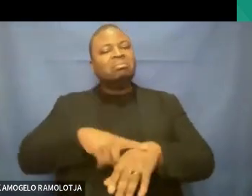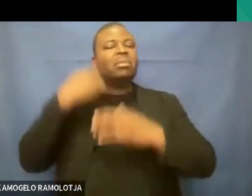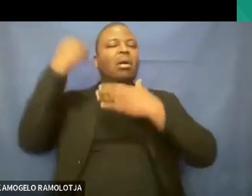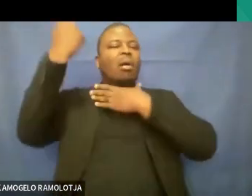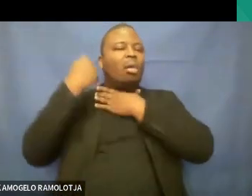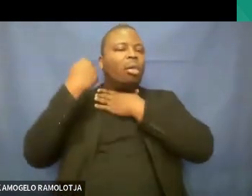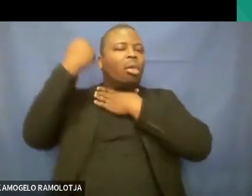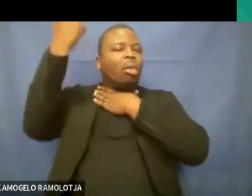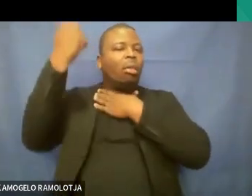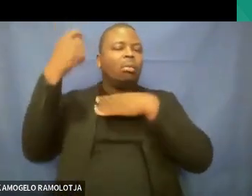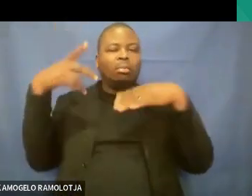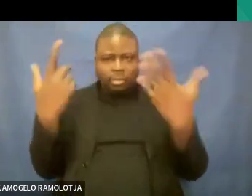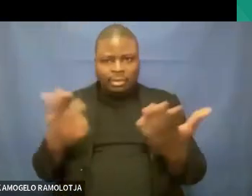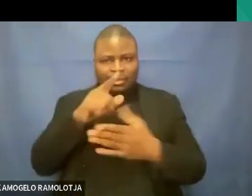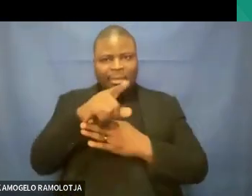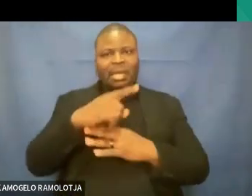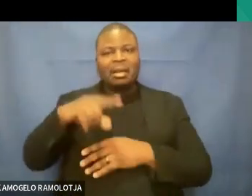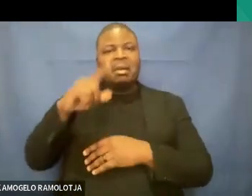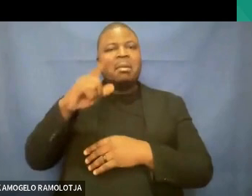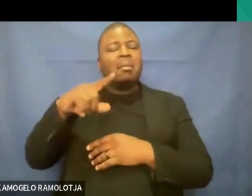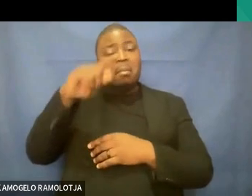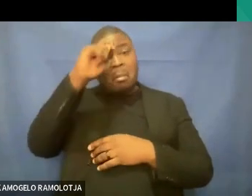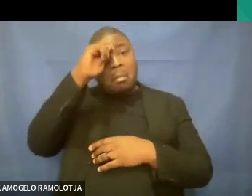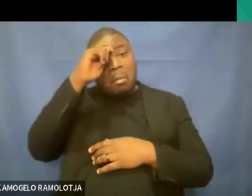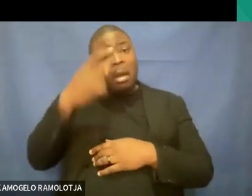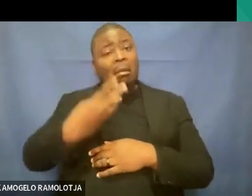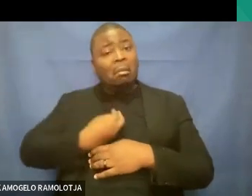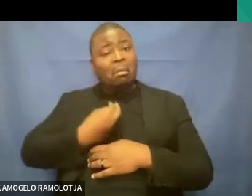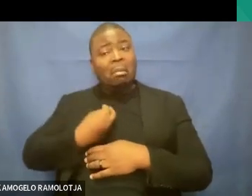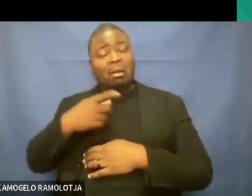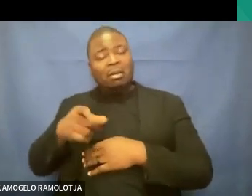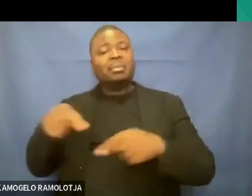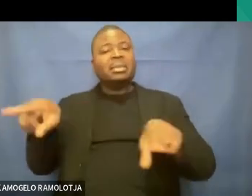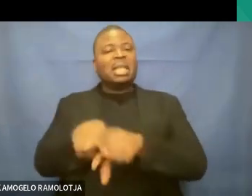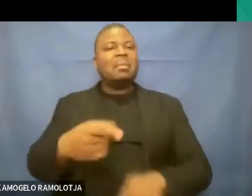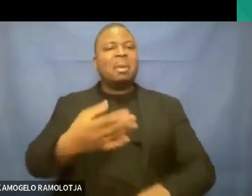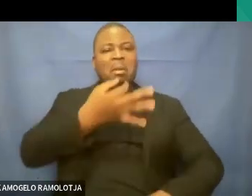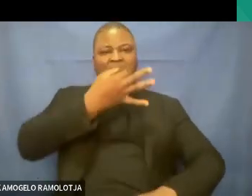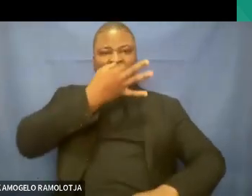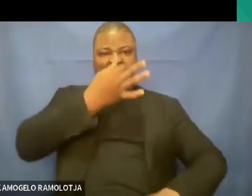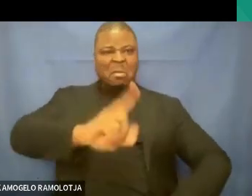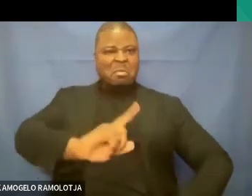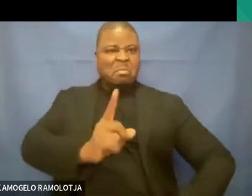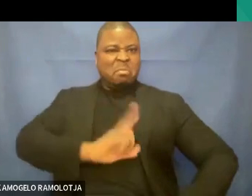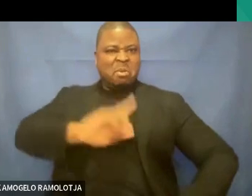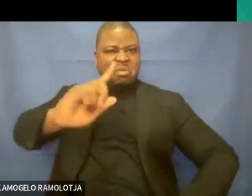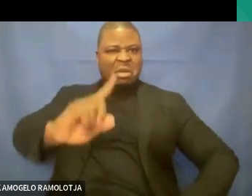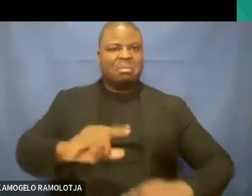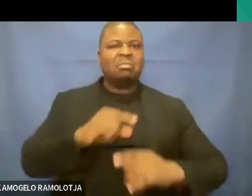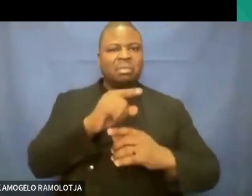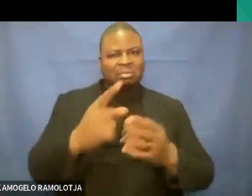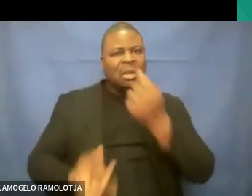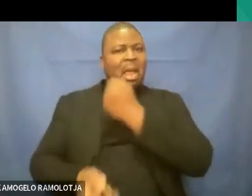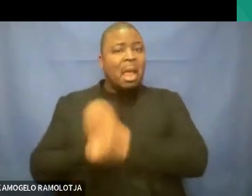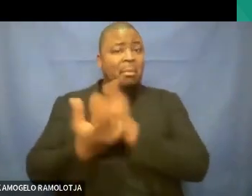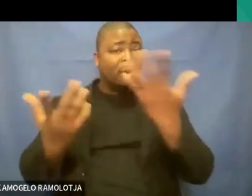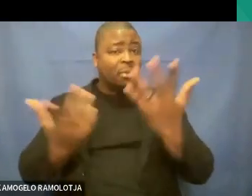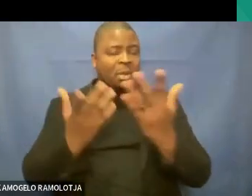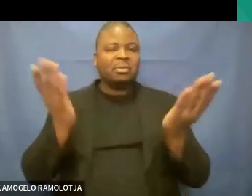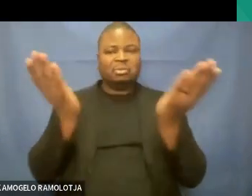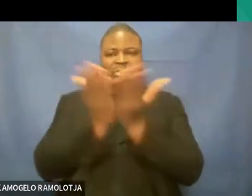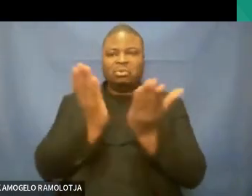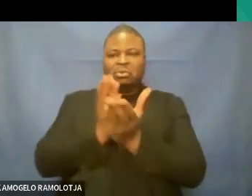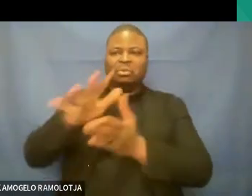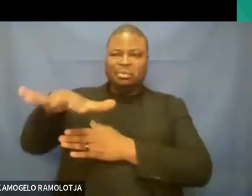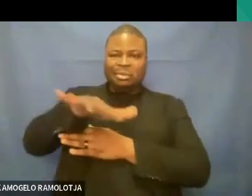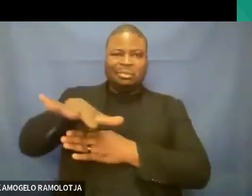among boys and men, and issues around bullying around boys and men in schools, also outside of